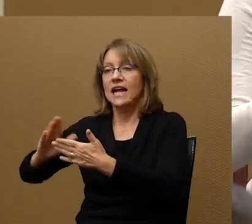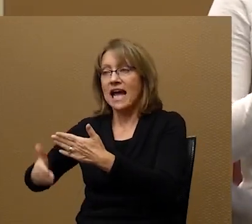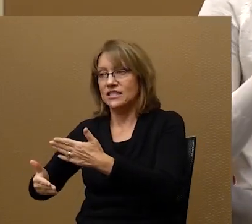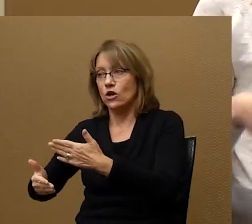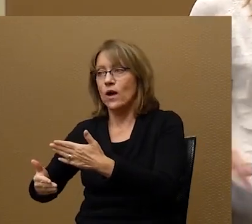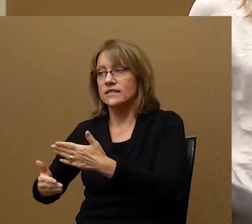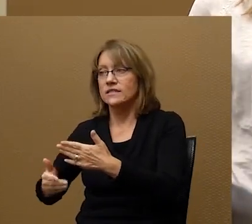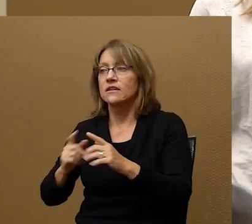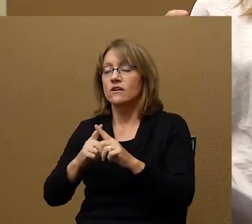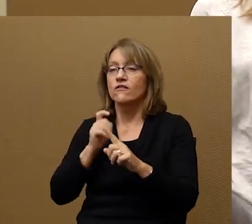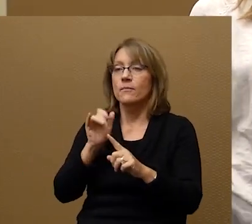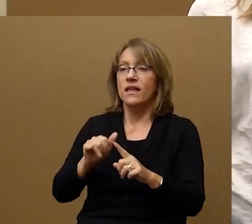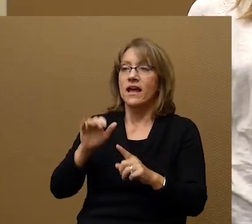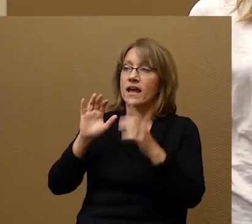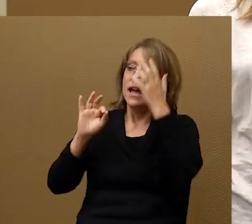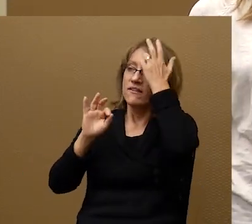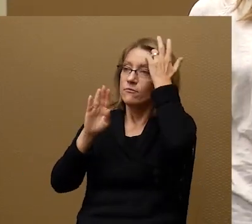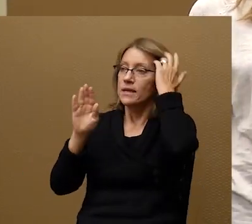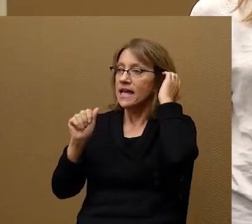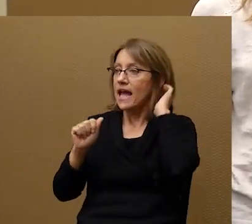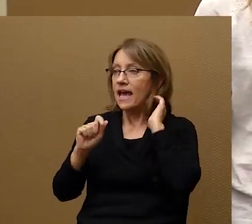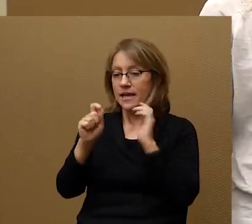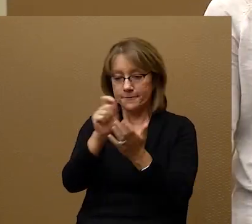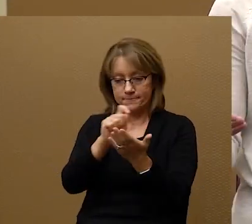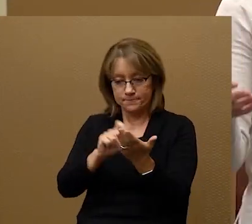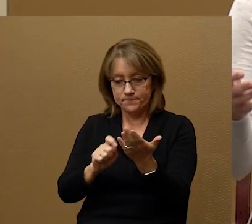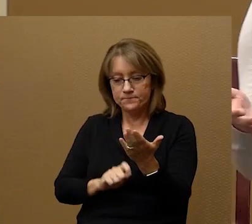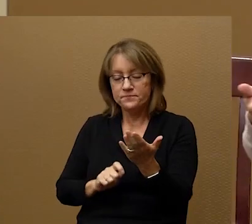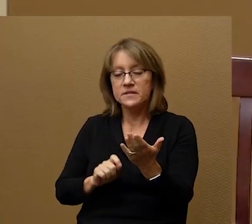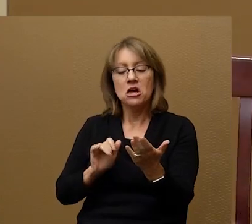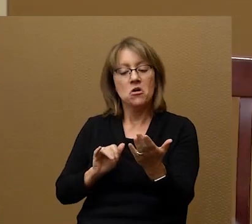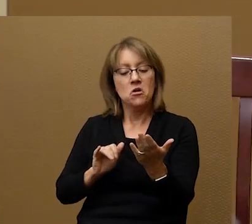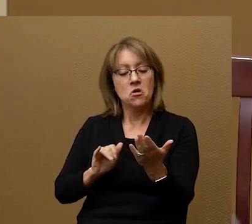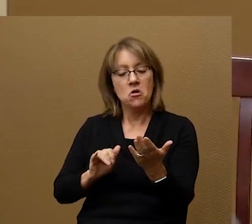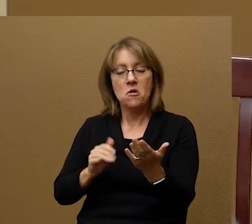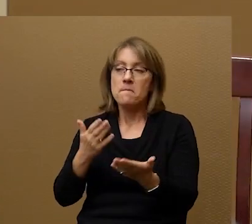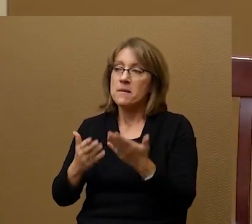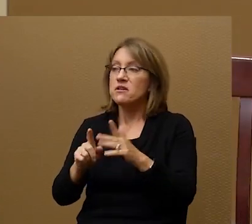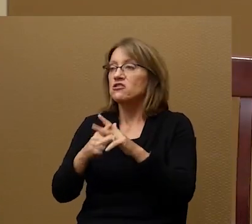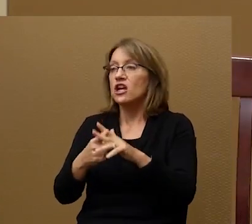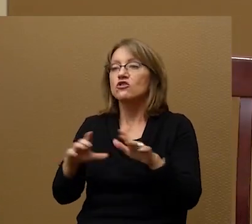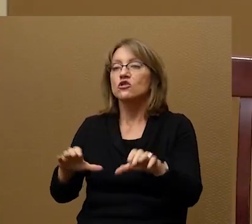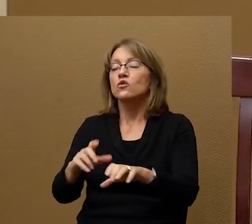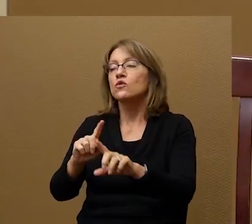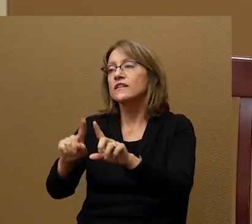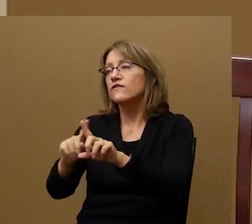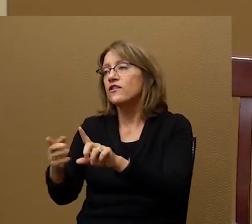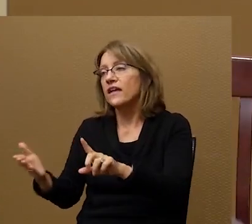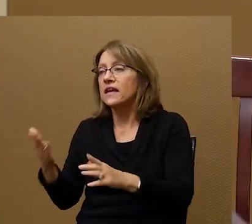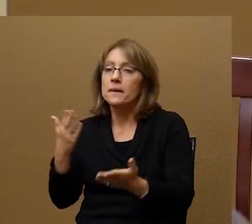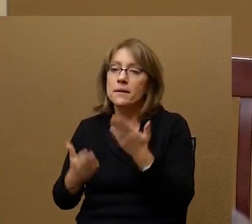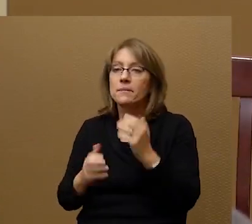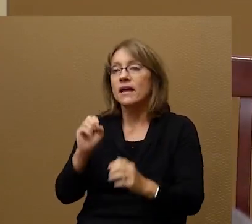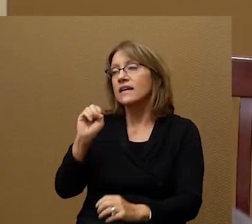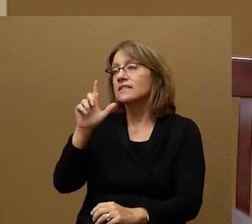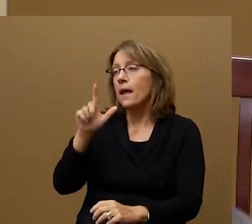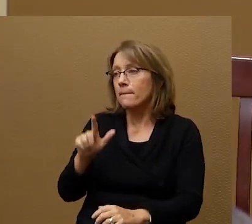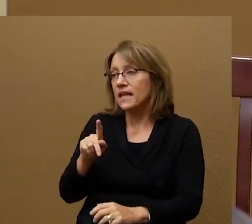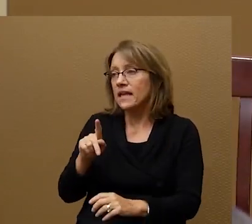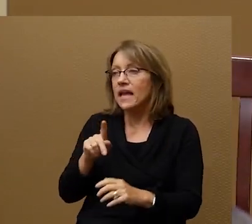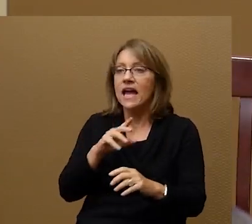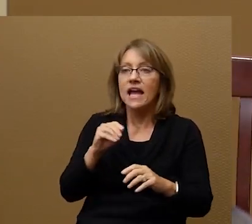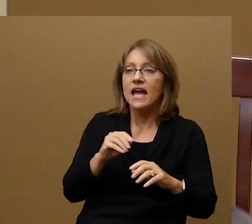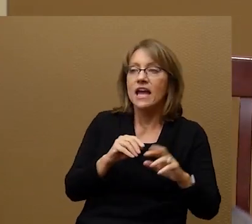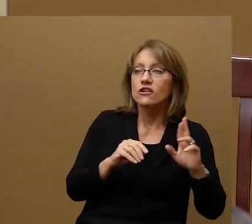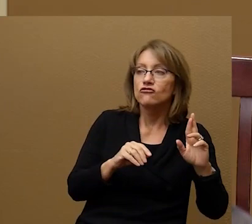from that FBA, we start to implement things. Maybe for Rachel, the SLP and Rachel meet for 5 minutes before